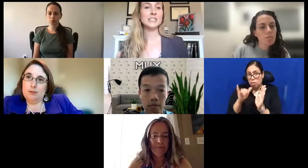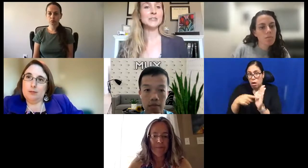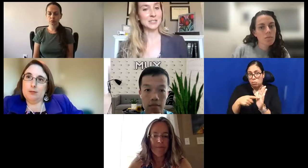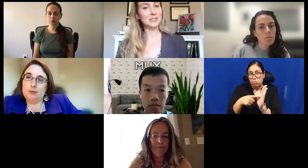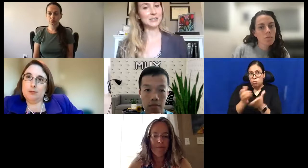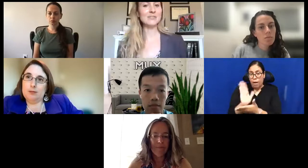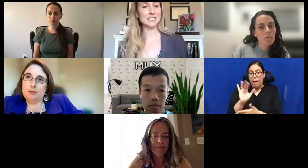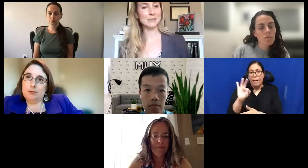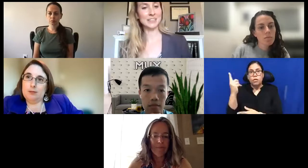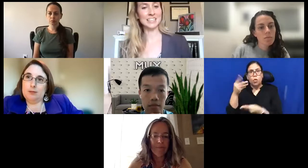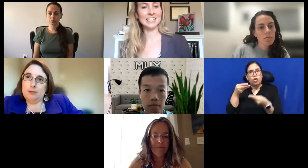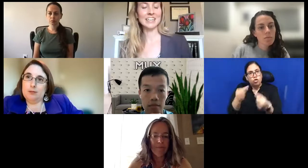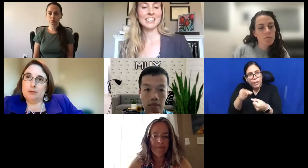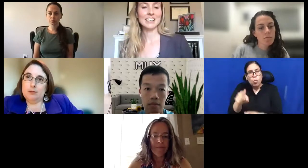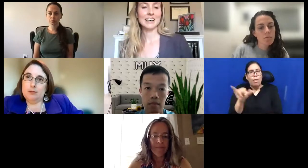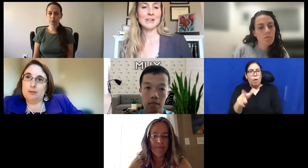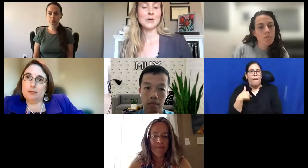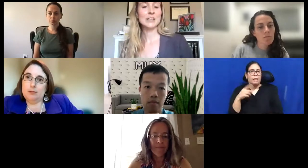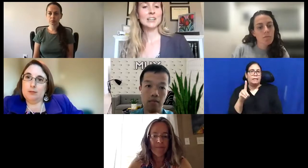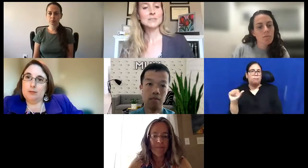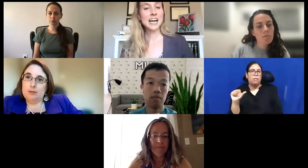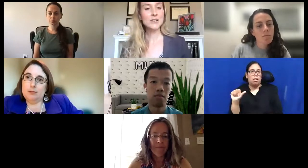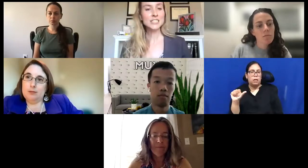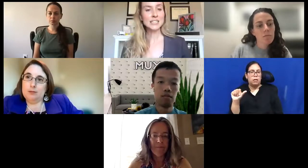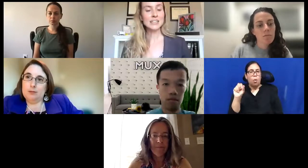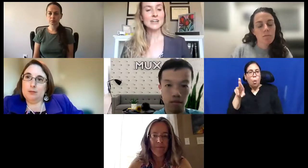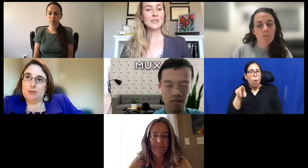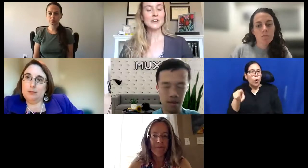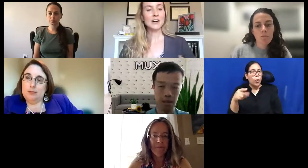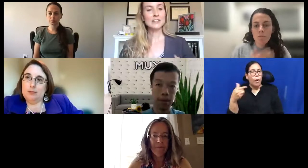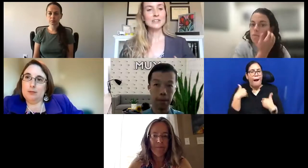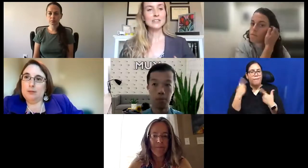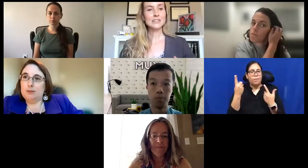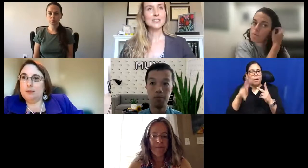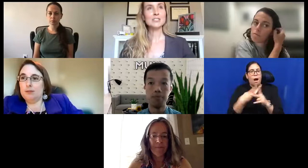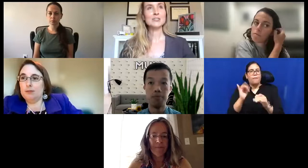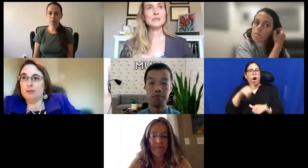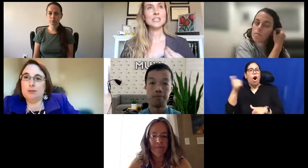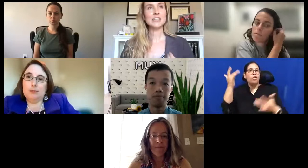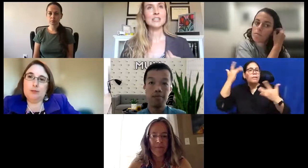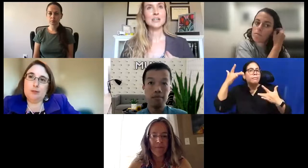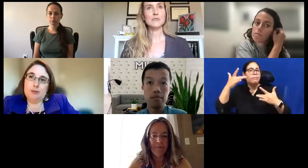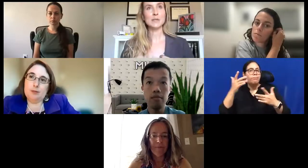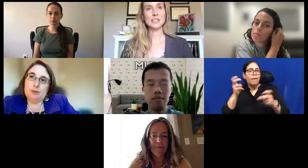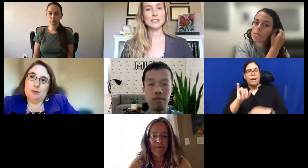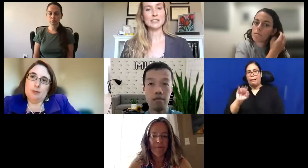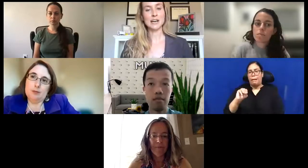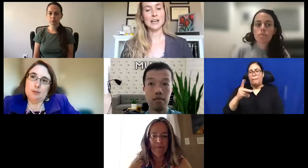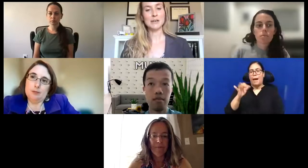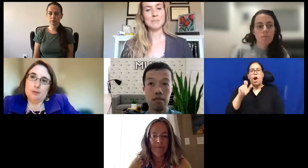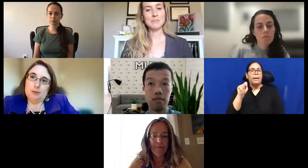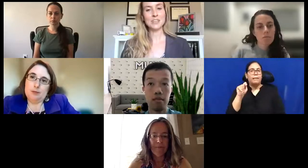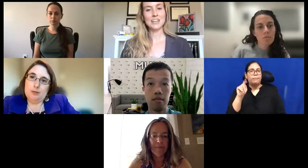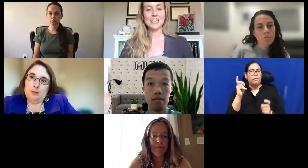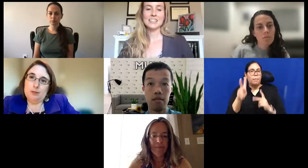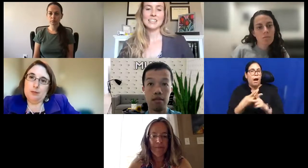others treat you as though you have a disability. But when it comes to housing, there's this unique kind of weird